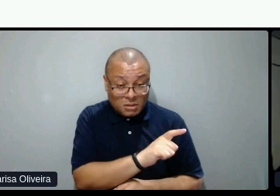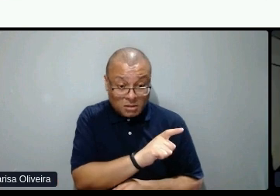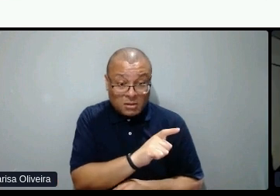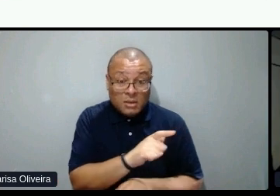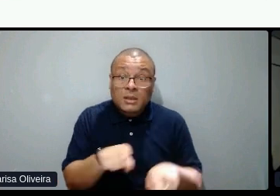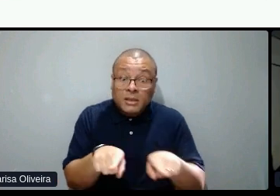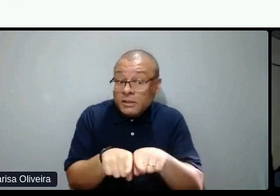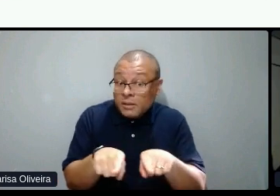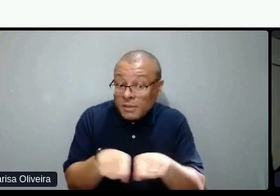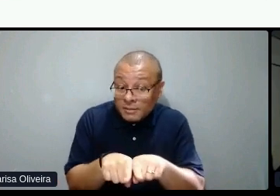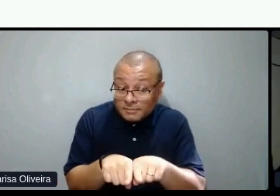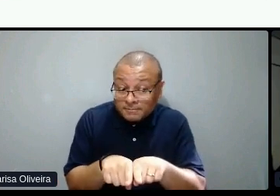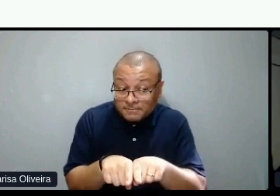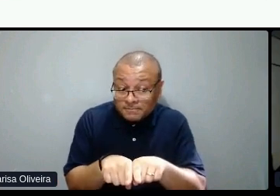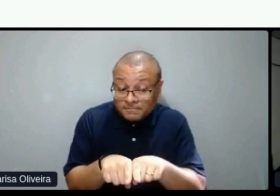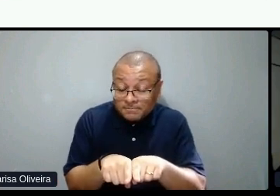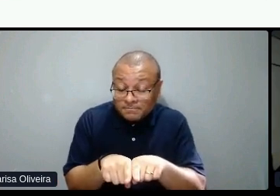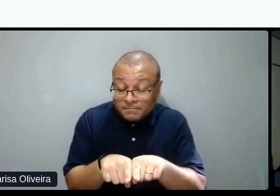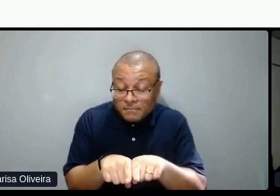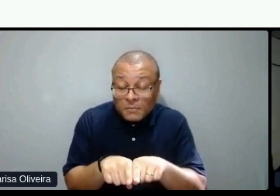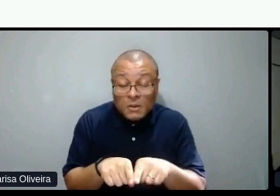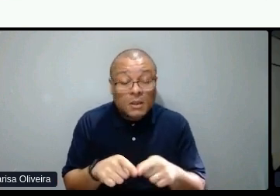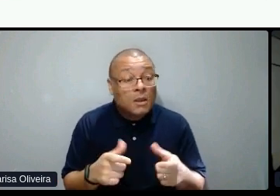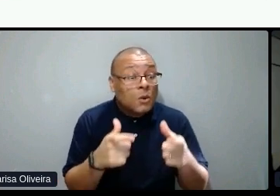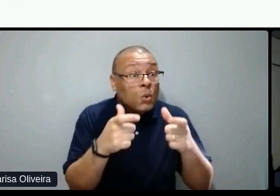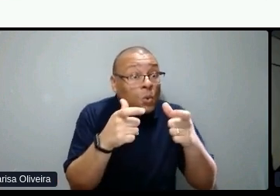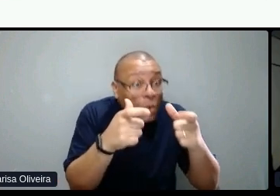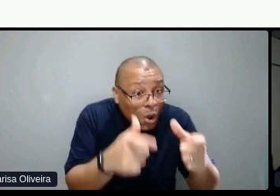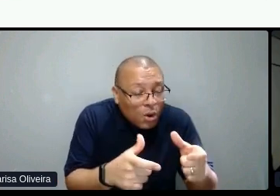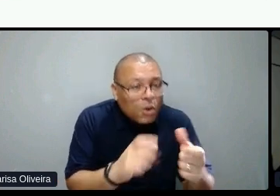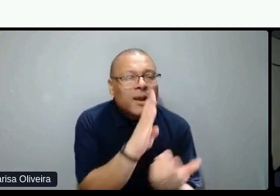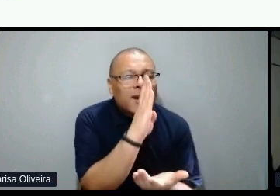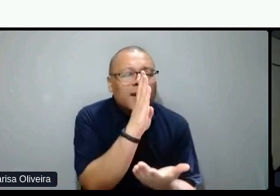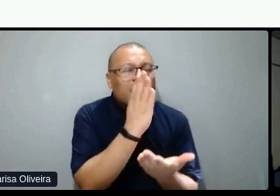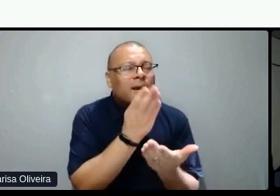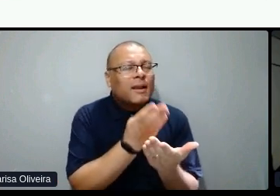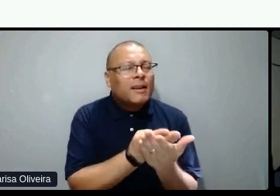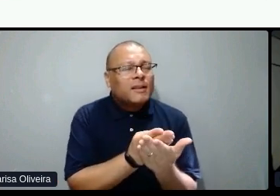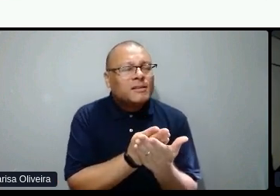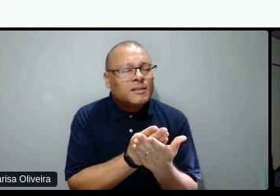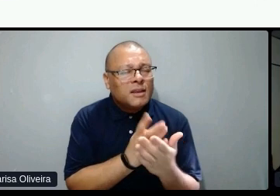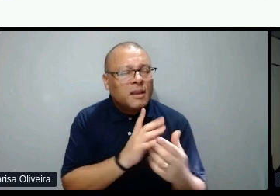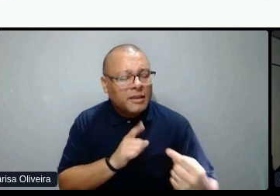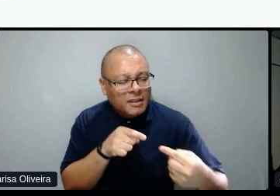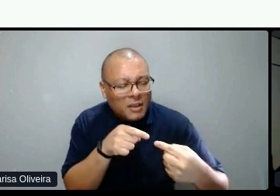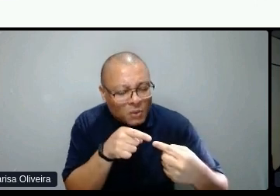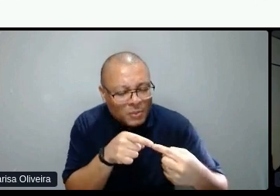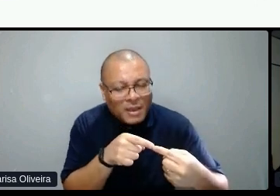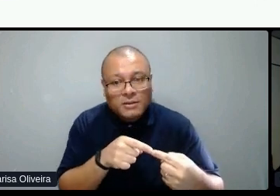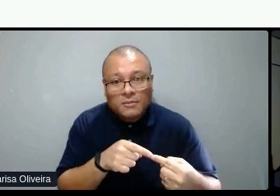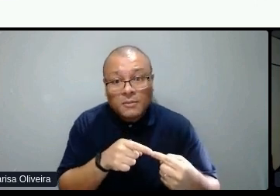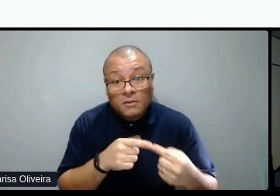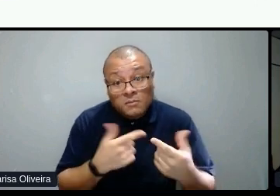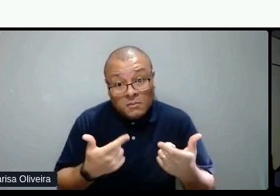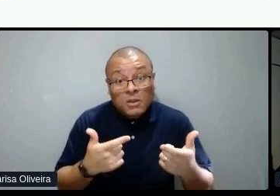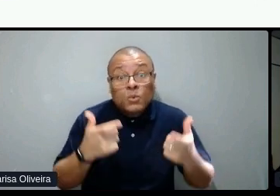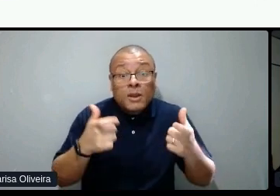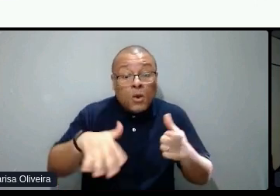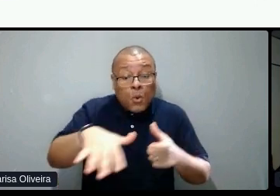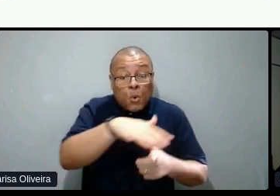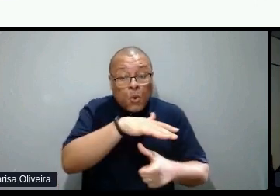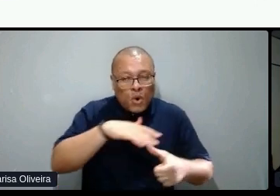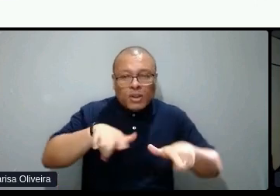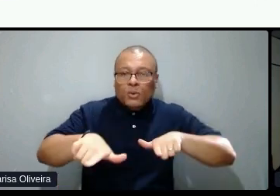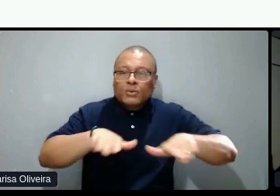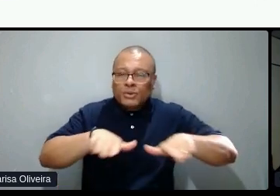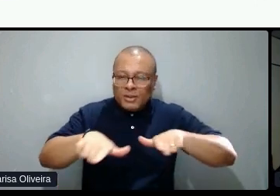actually be in a place that we believe in. It also creates a better working environment when we have